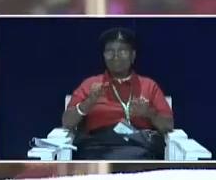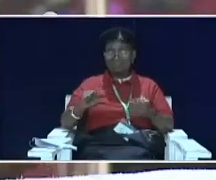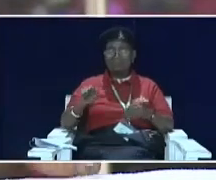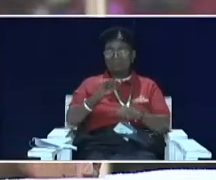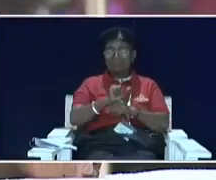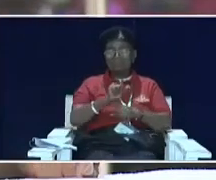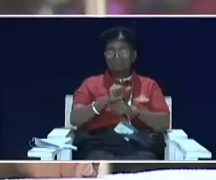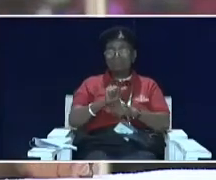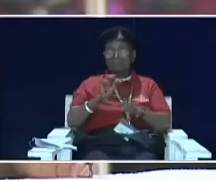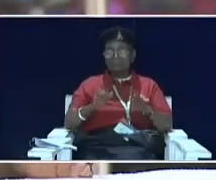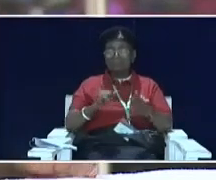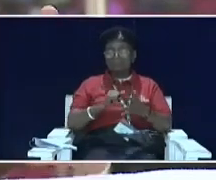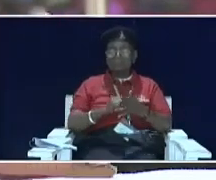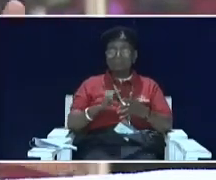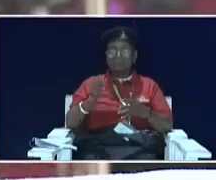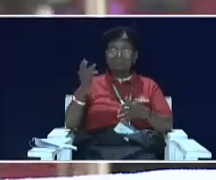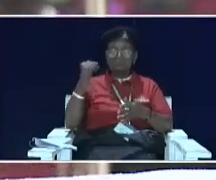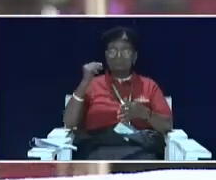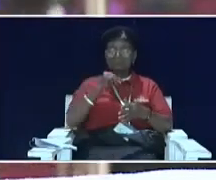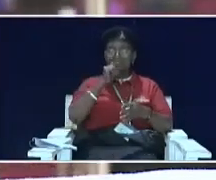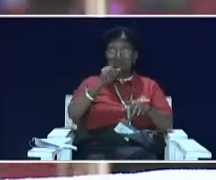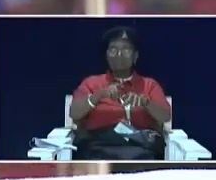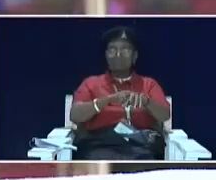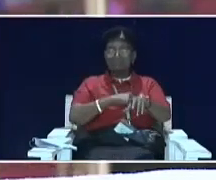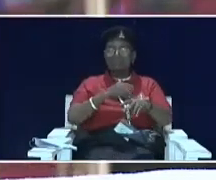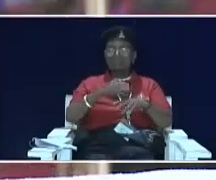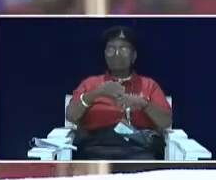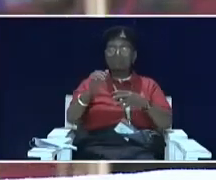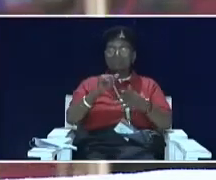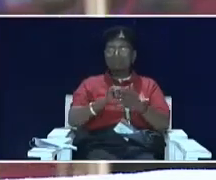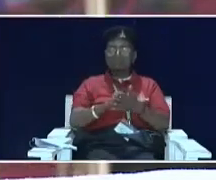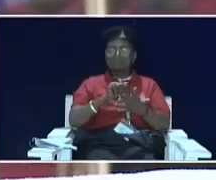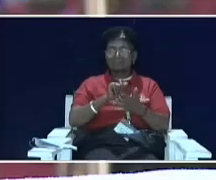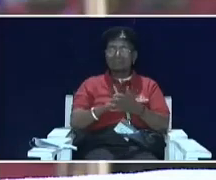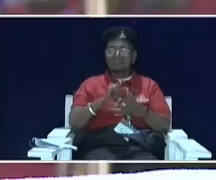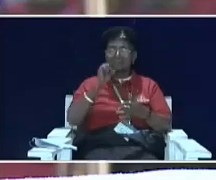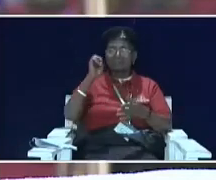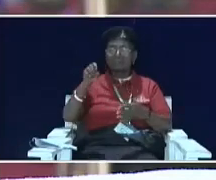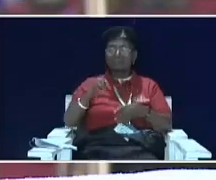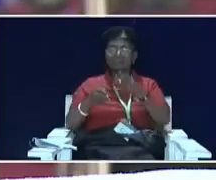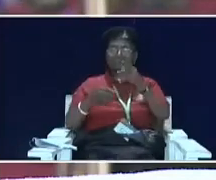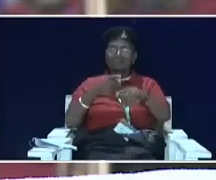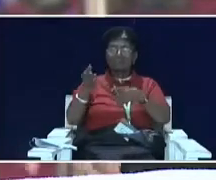It wasn't long after that he went to Samaria, Acts of the Apostles chapter 8,